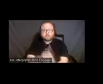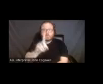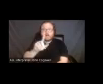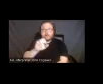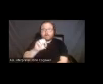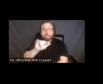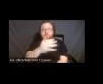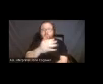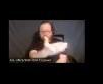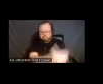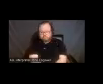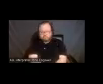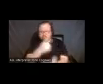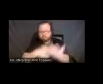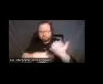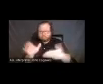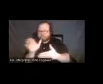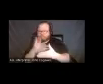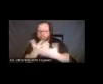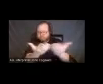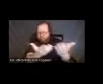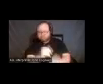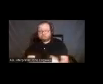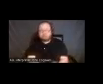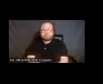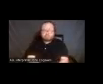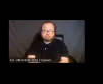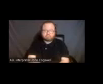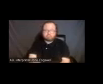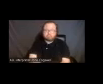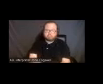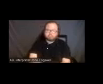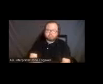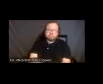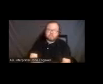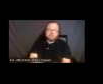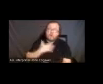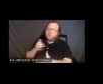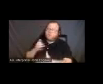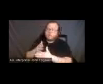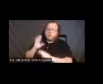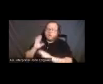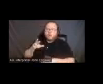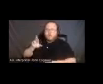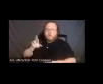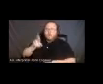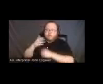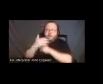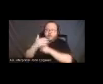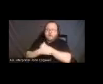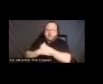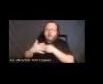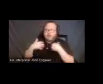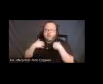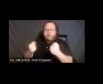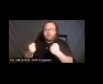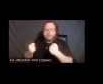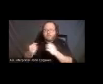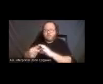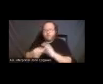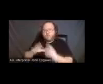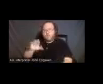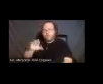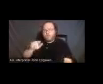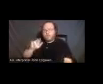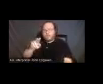Daisy, what would you like to share, please? Yes, I want to share our Riverside County Health Coalition meeting